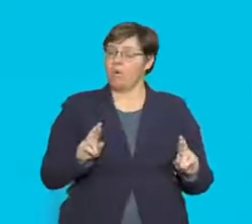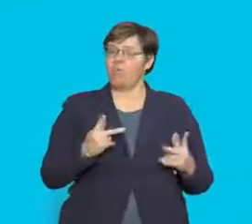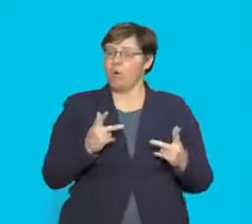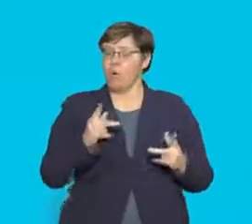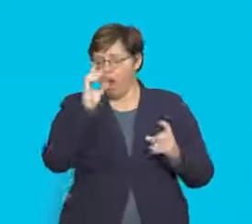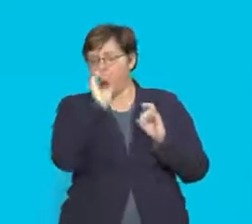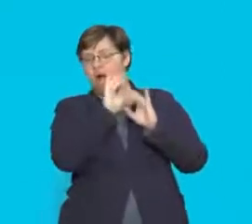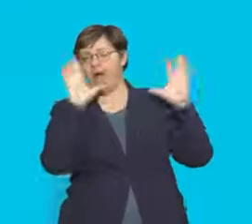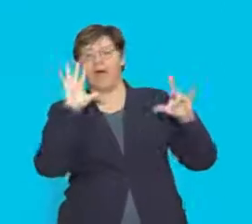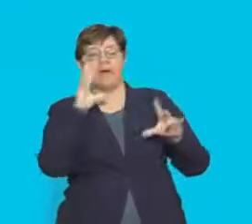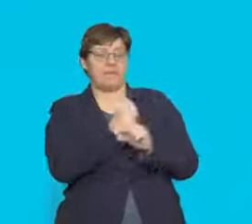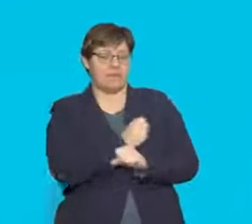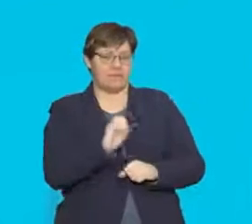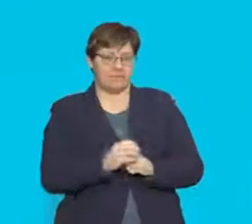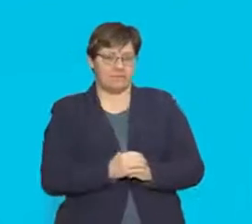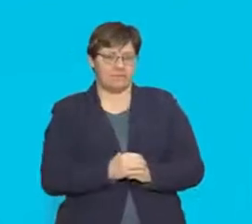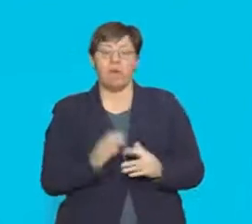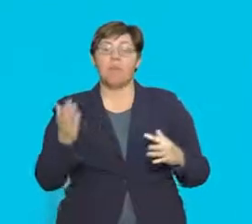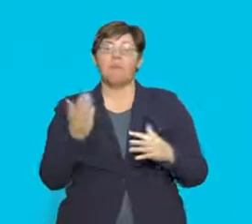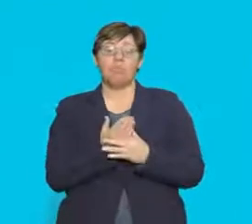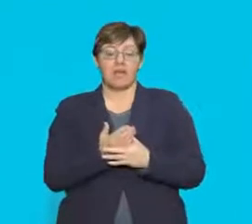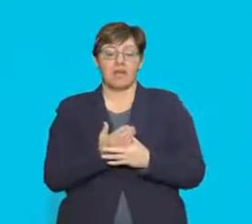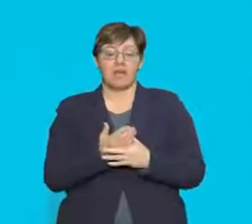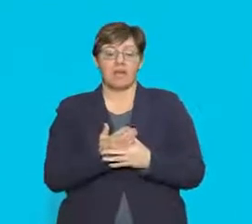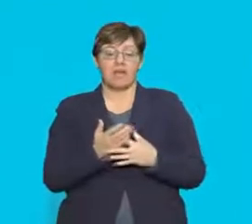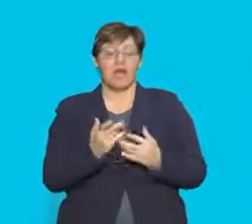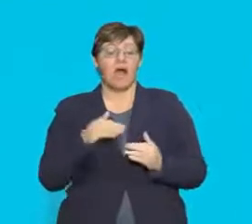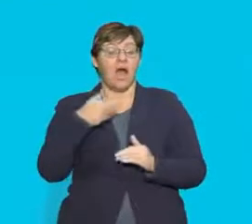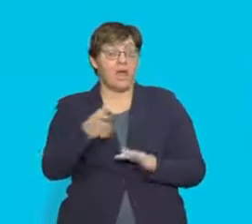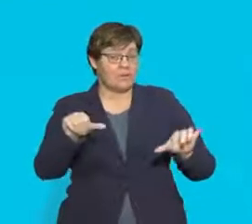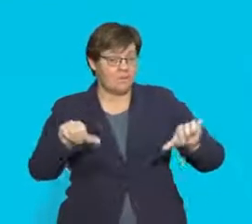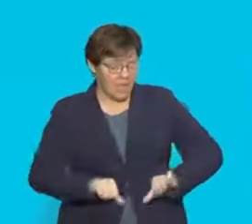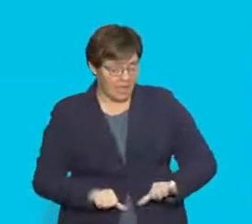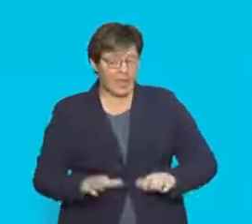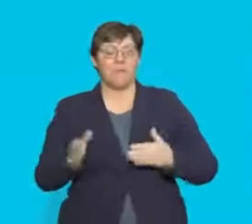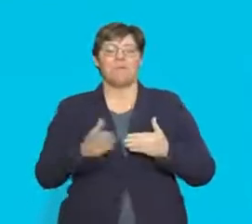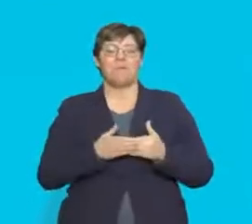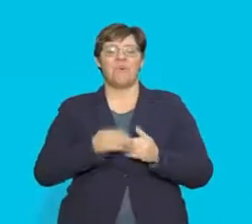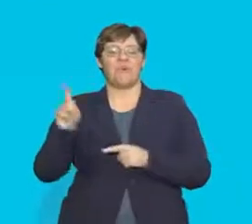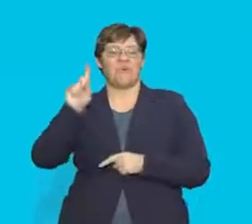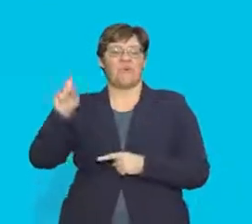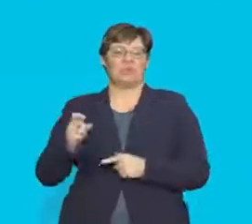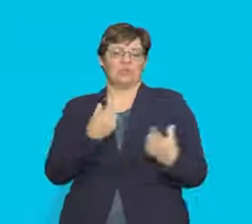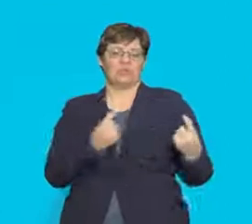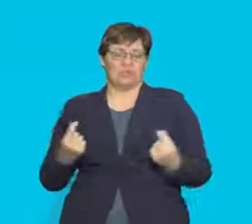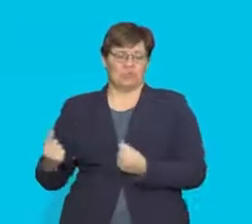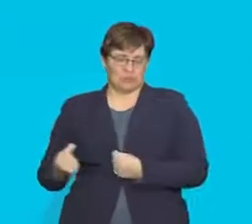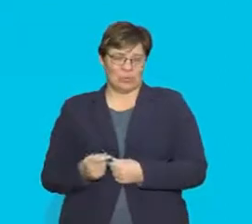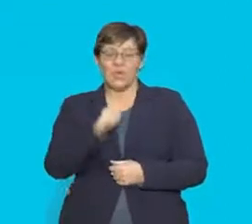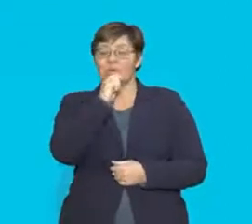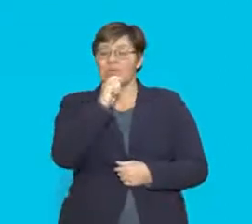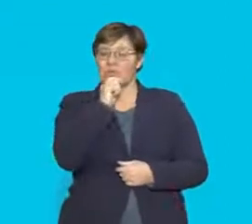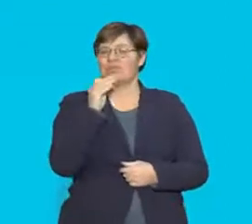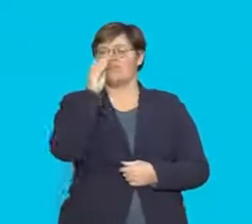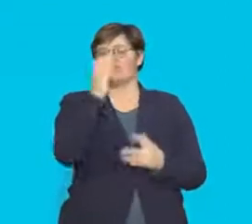bit of memory. I want us to take a quick ad break. When we come back, we're then gonna do more of these questions using the